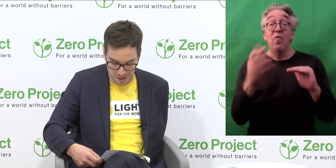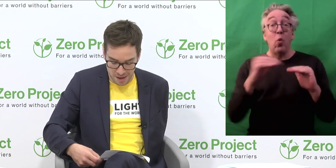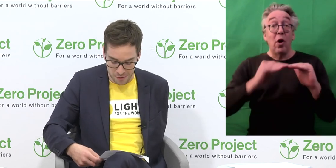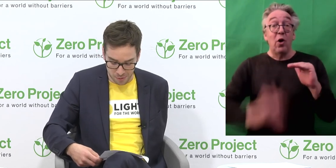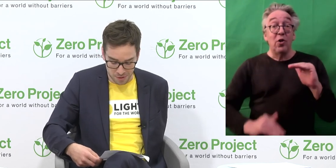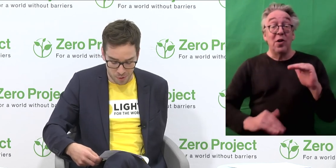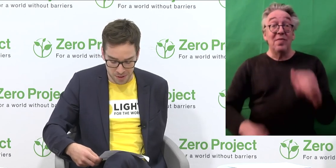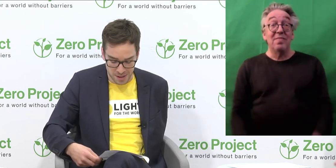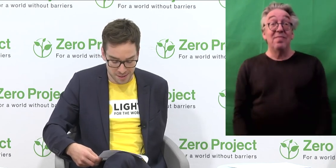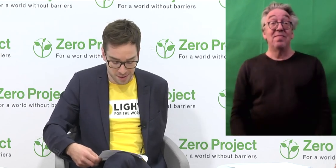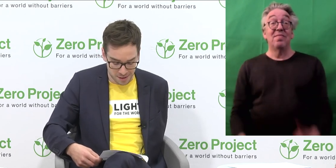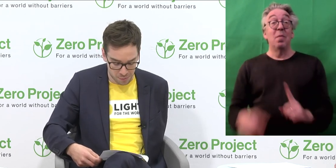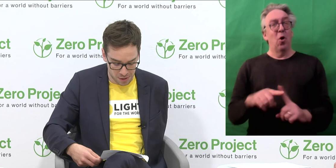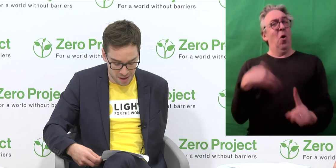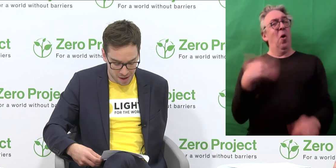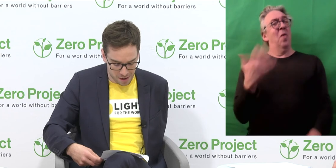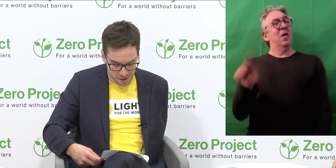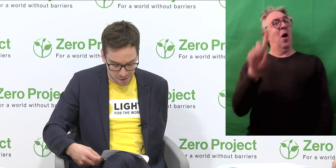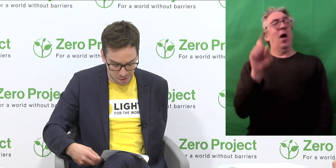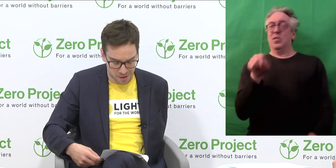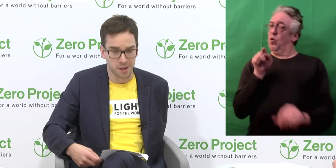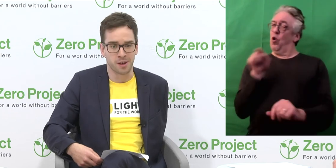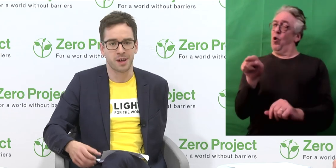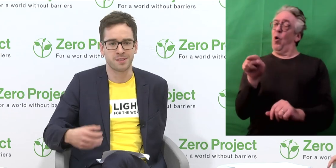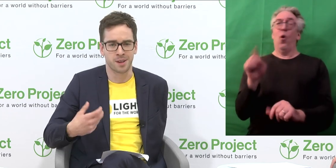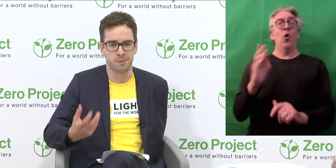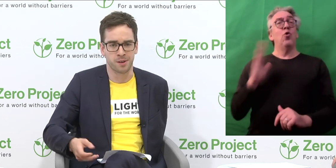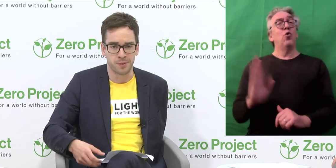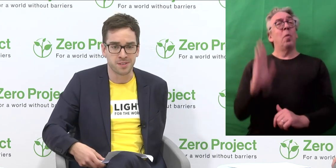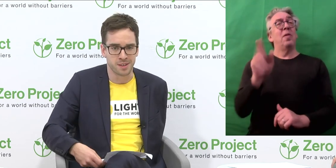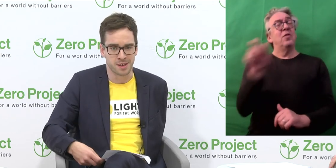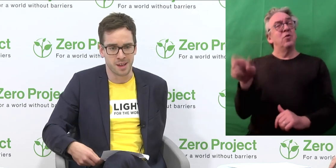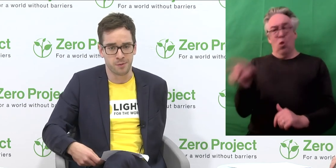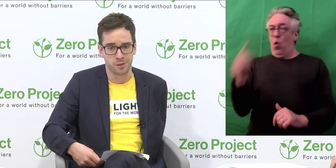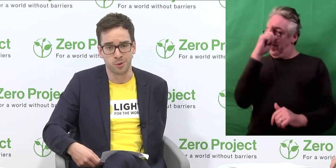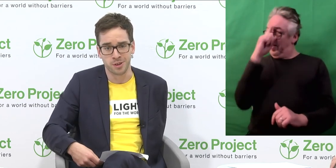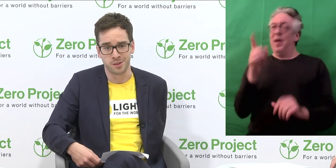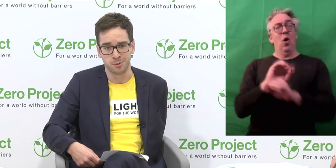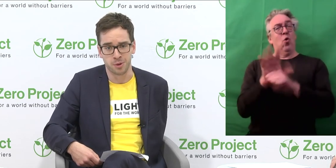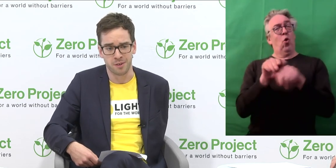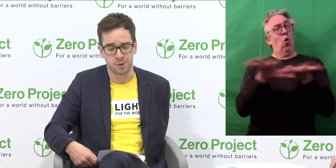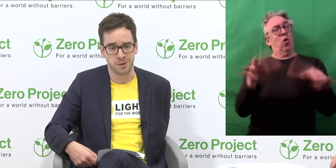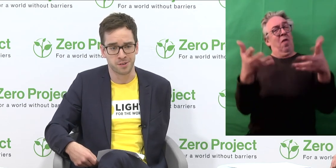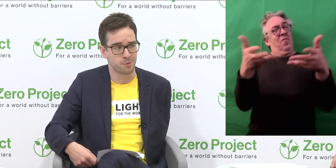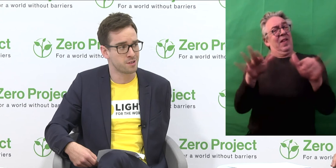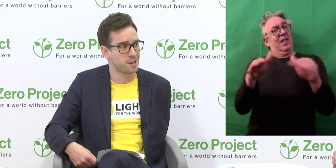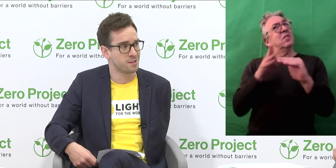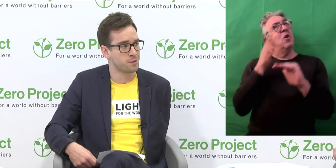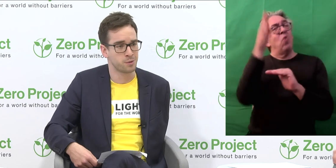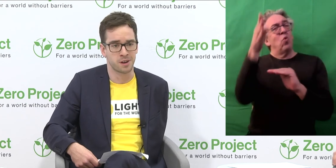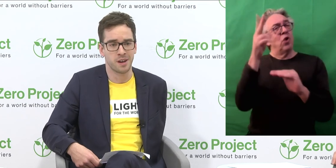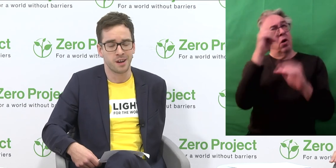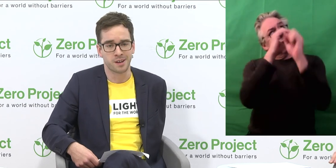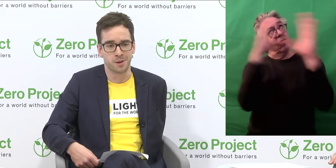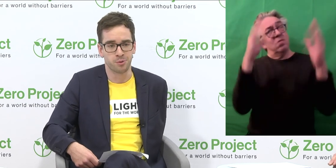especially around COVID-19. And we are going to look at some things that they have told us. We have prepared one slide that